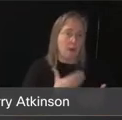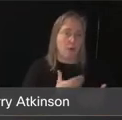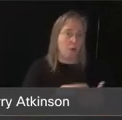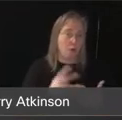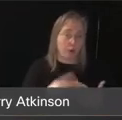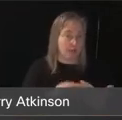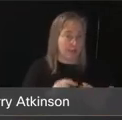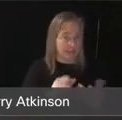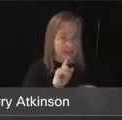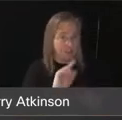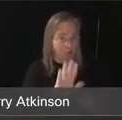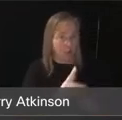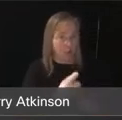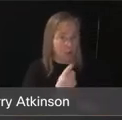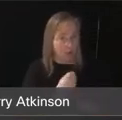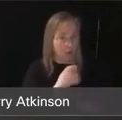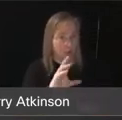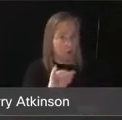Does that answer your question, Craig?